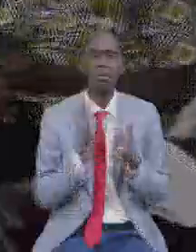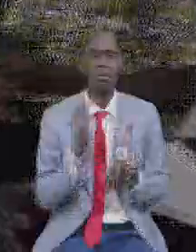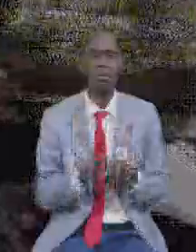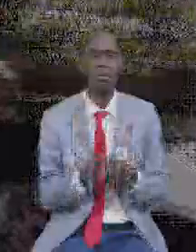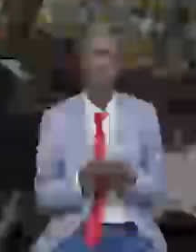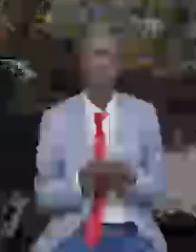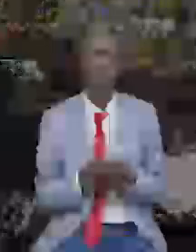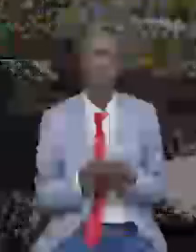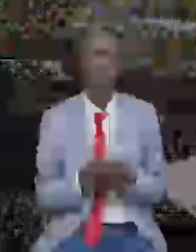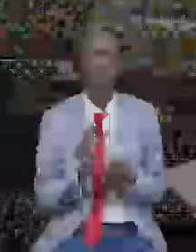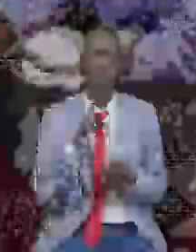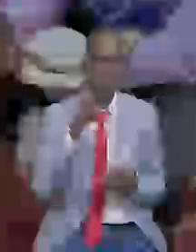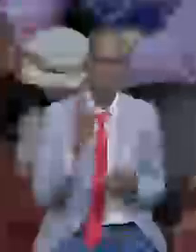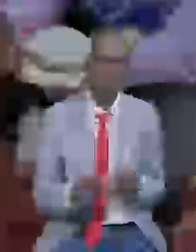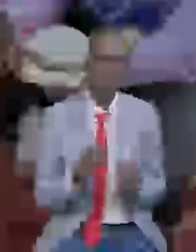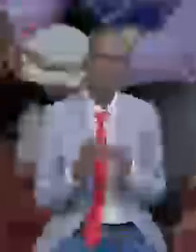You must.